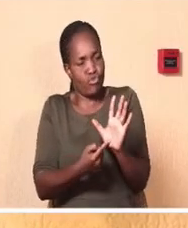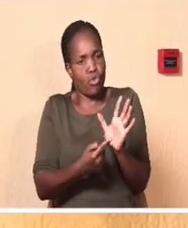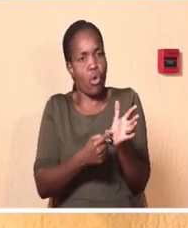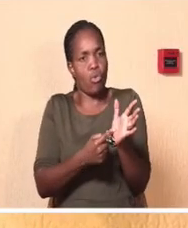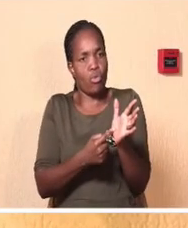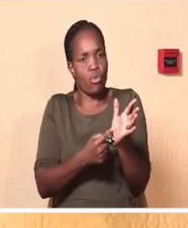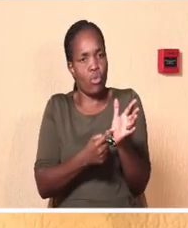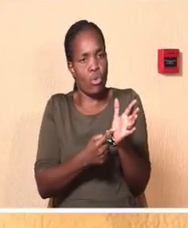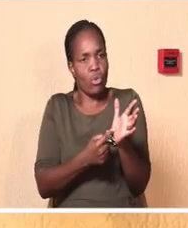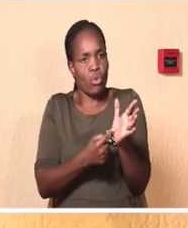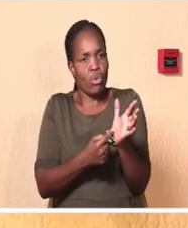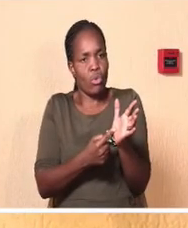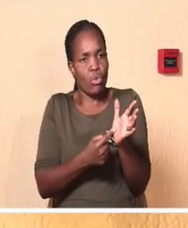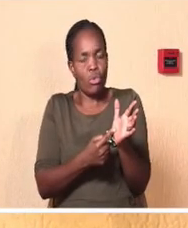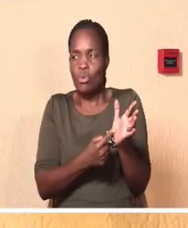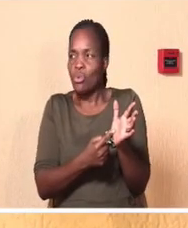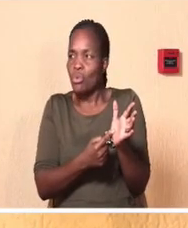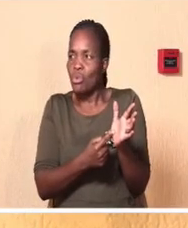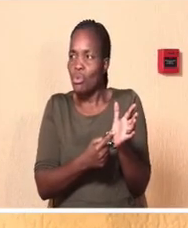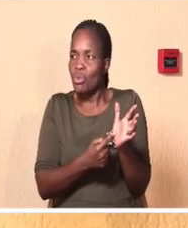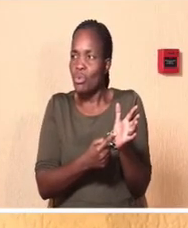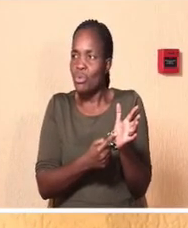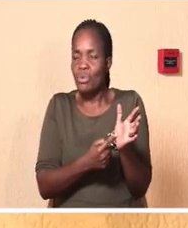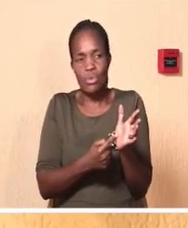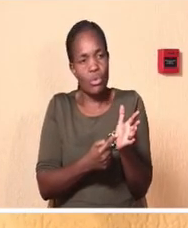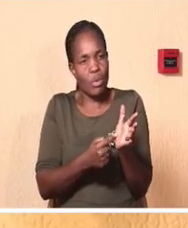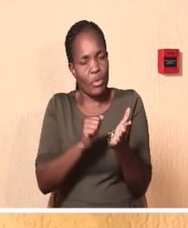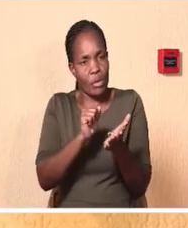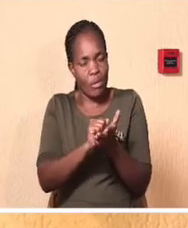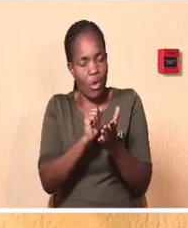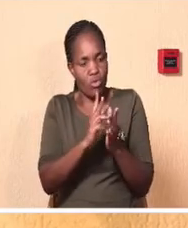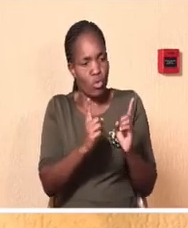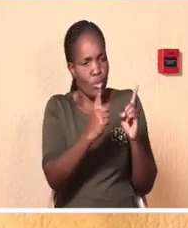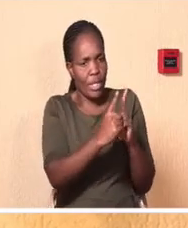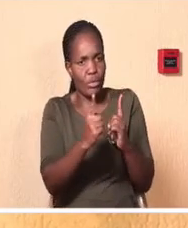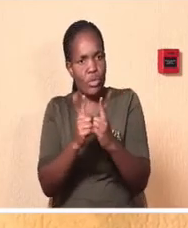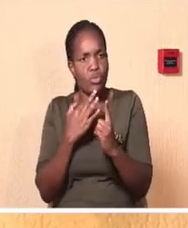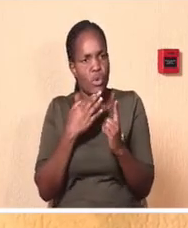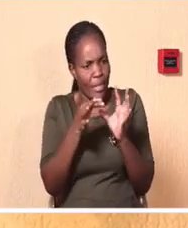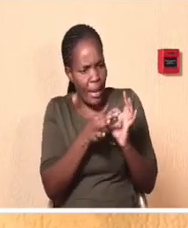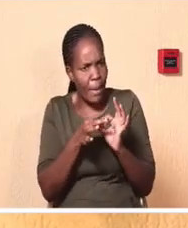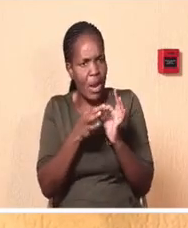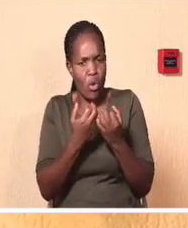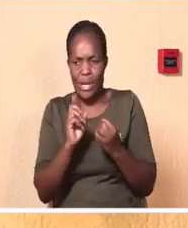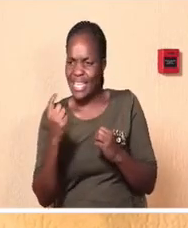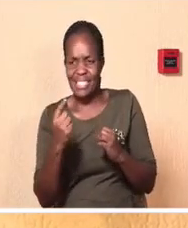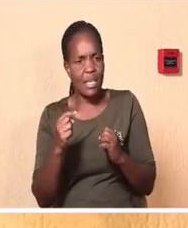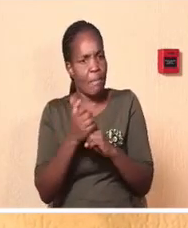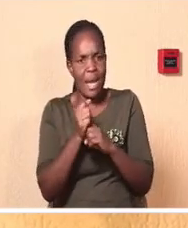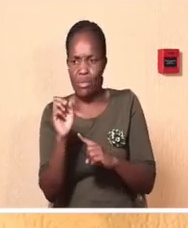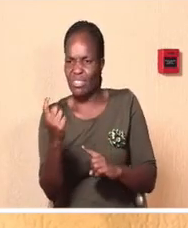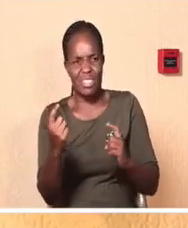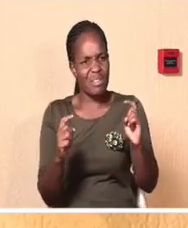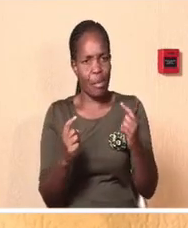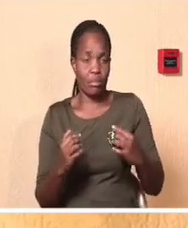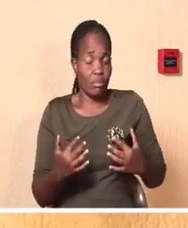the patients, are they all connected or are some not connected? And I think that's important for us to know, because that will give us an